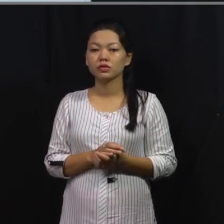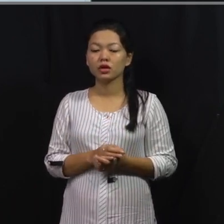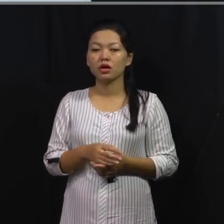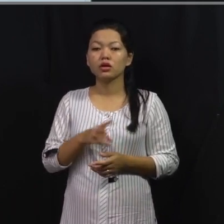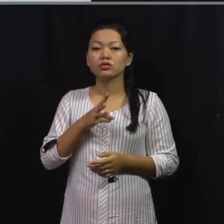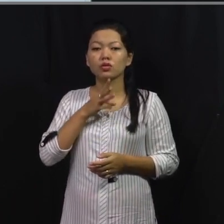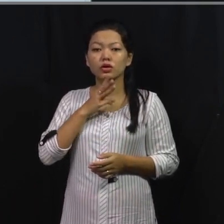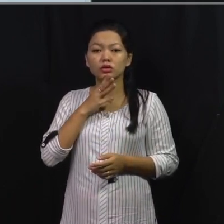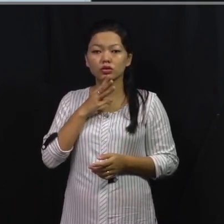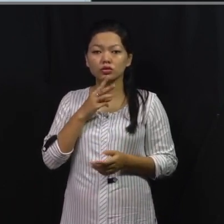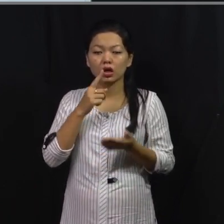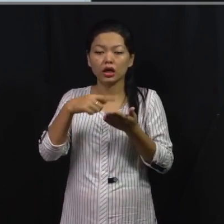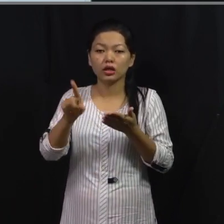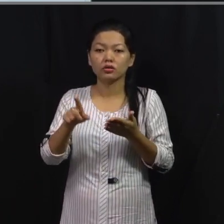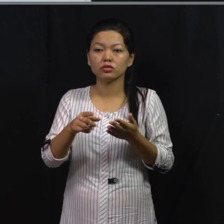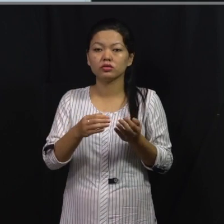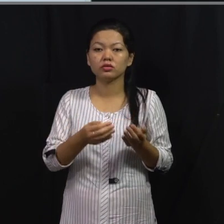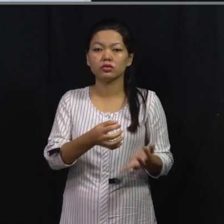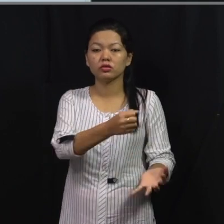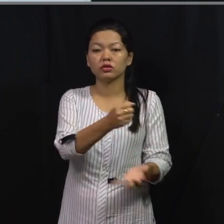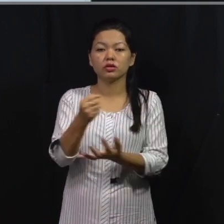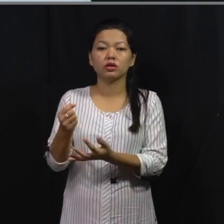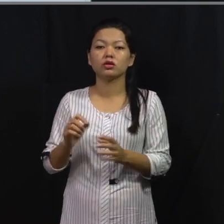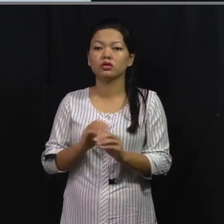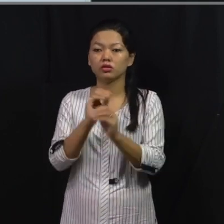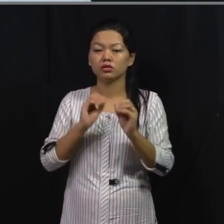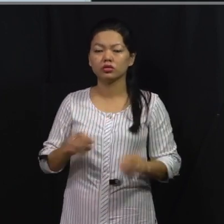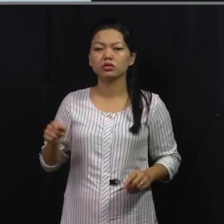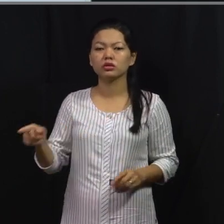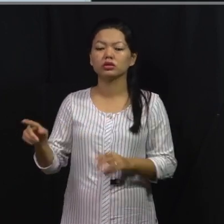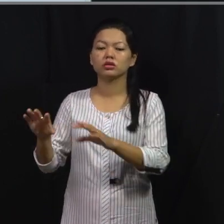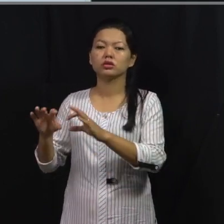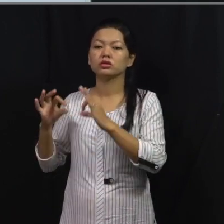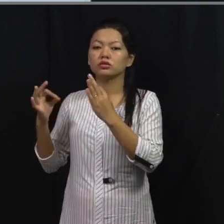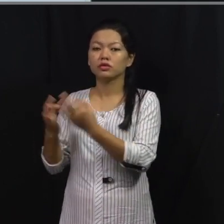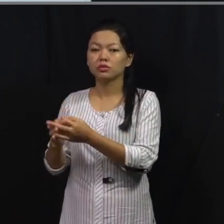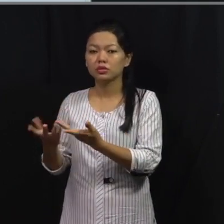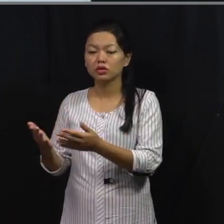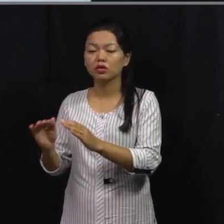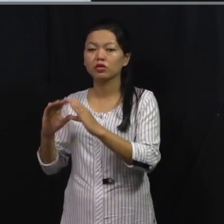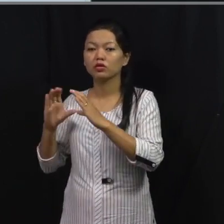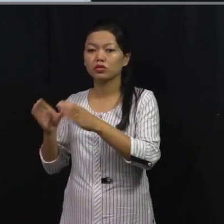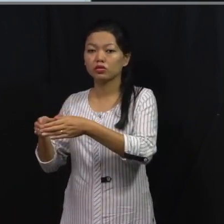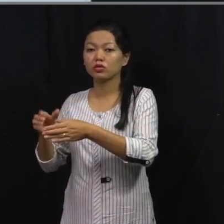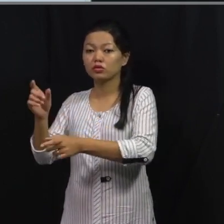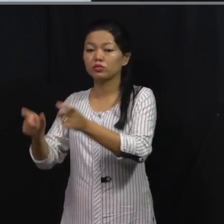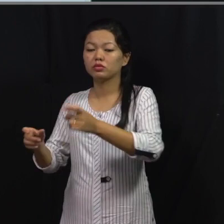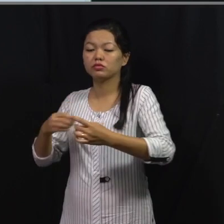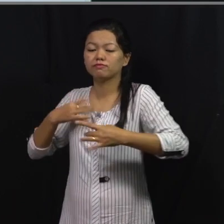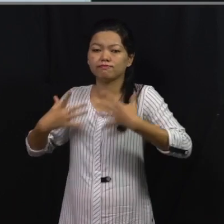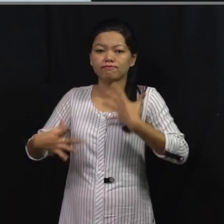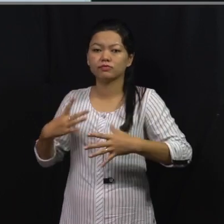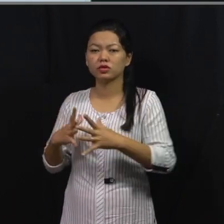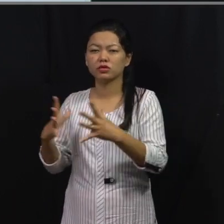this exploitation, the government passed this particular act, okay. Now, measures regarding to education. What